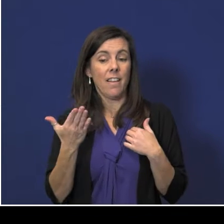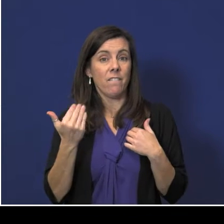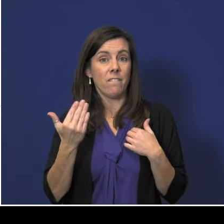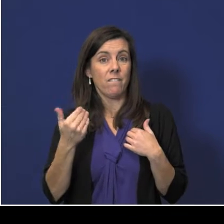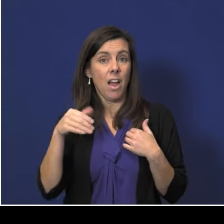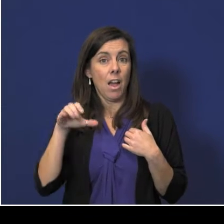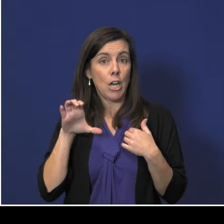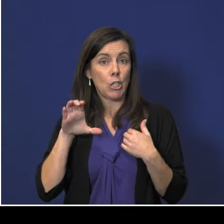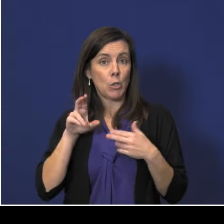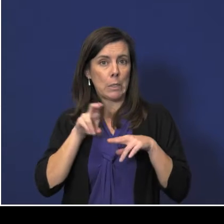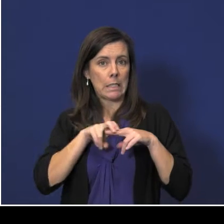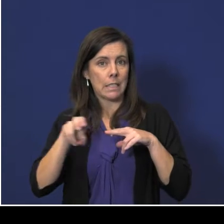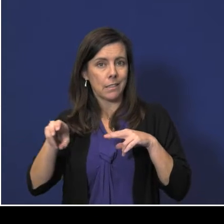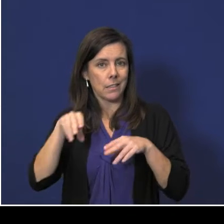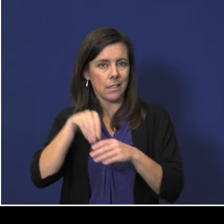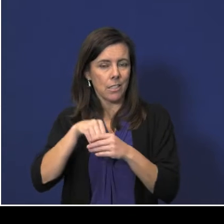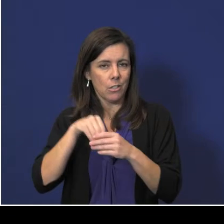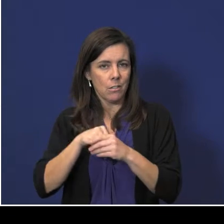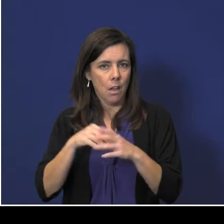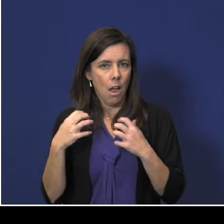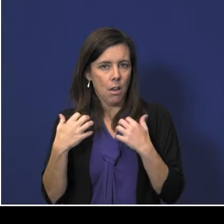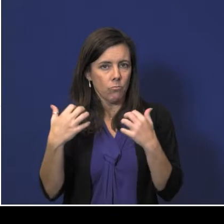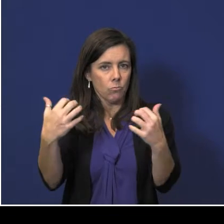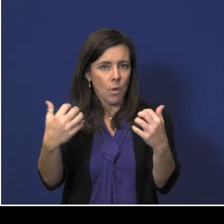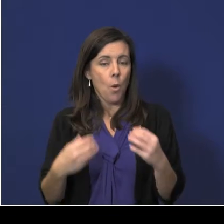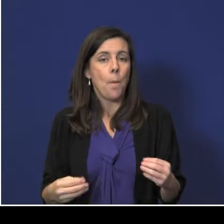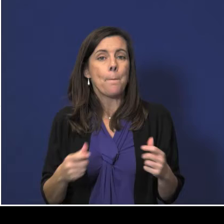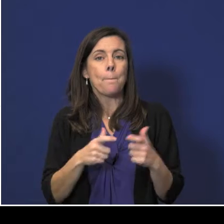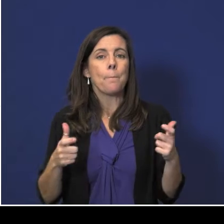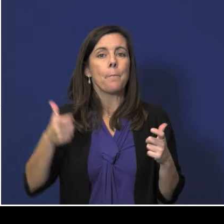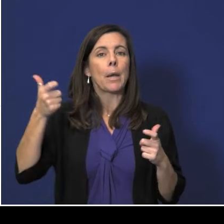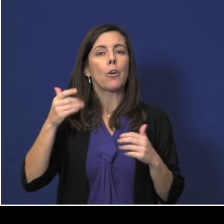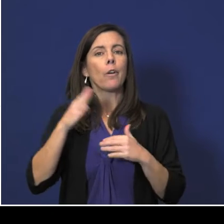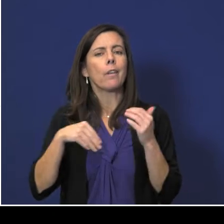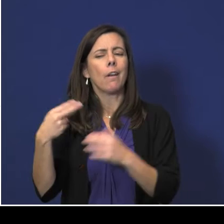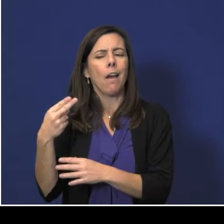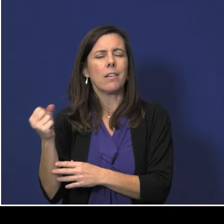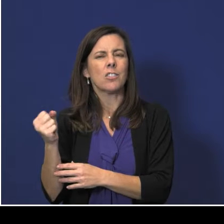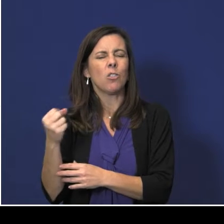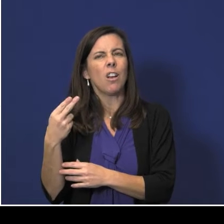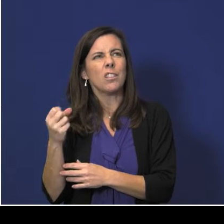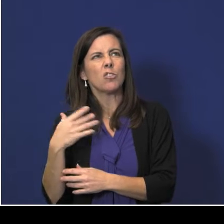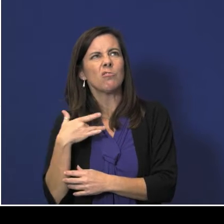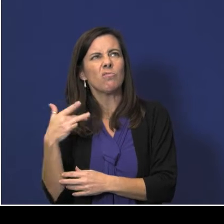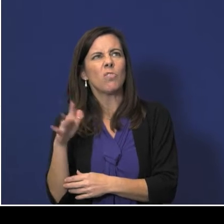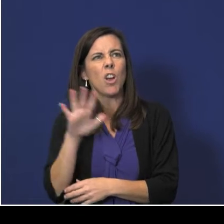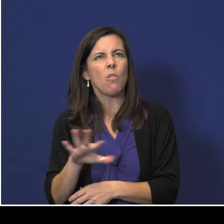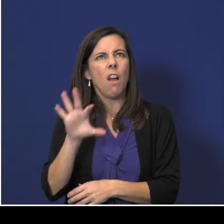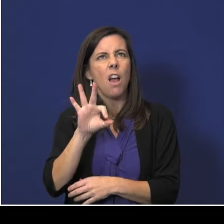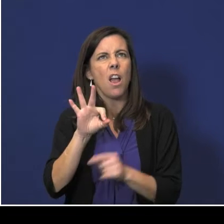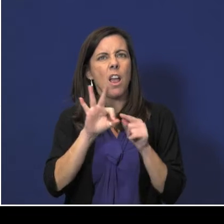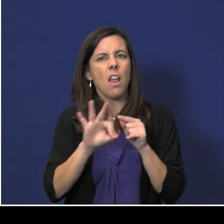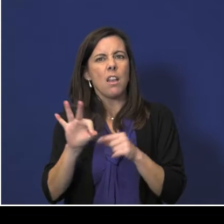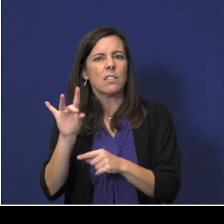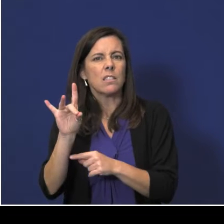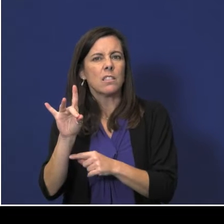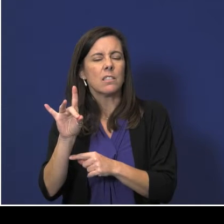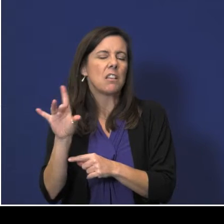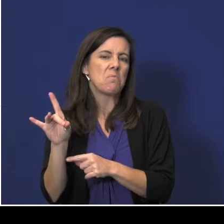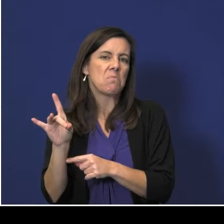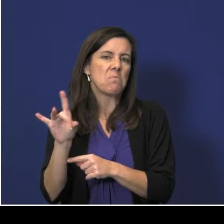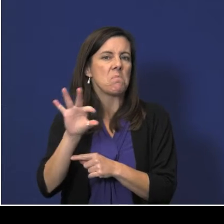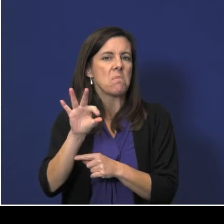inside of the auditorium, which is larger than your high school. Your high school auditorium currently is 800 to 900 seats.